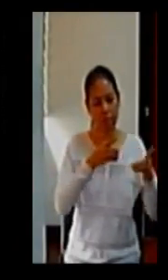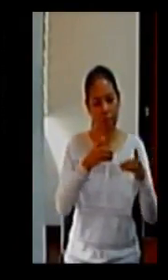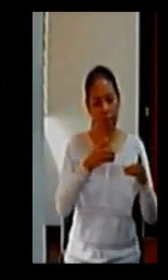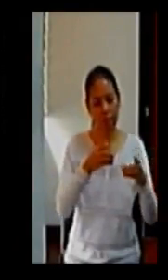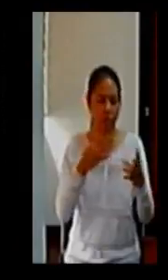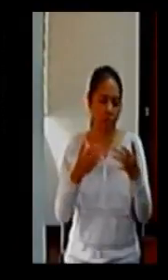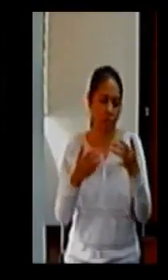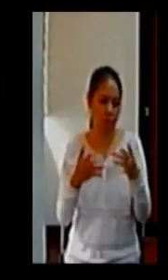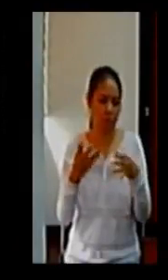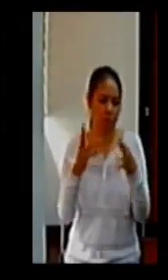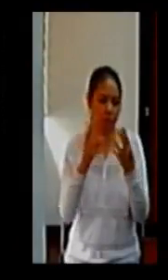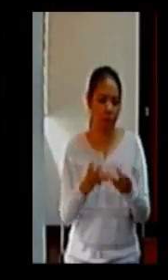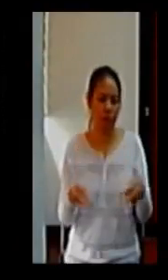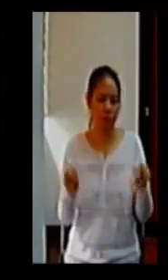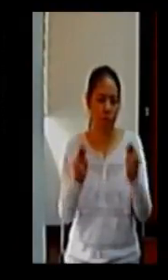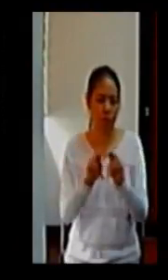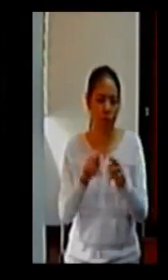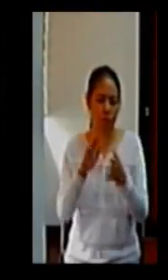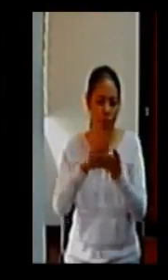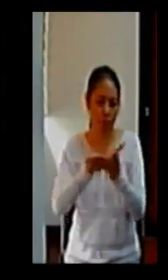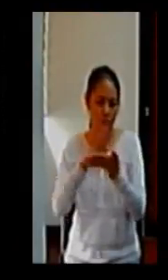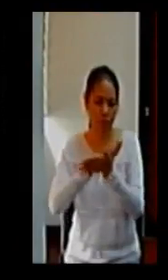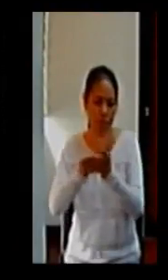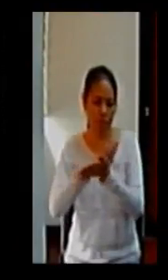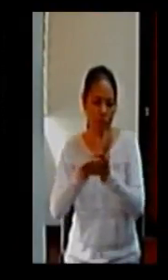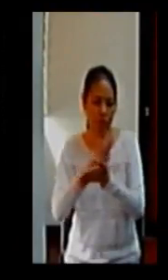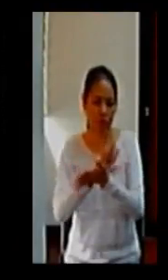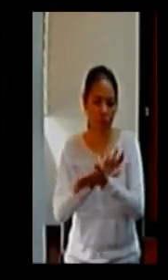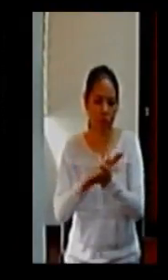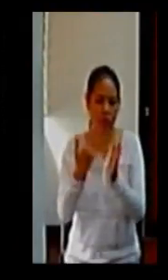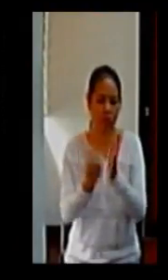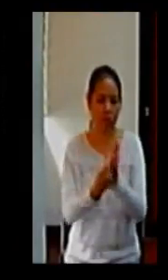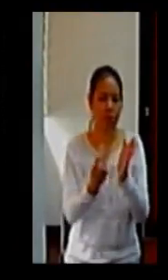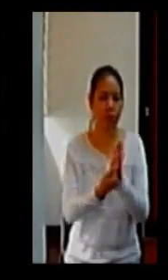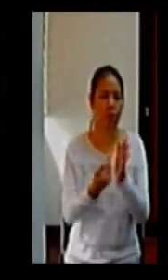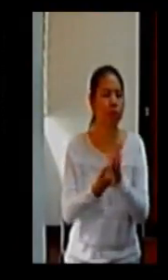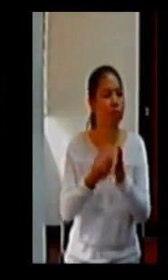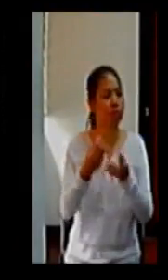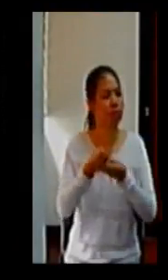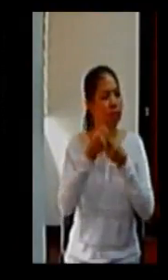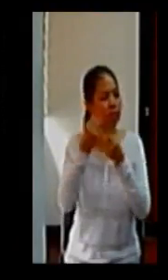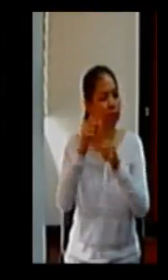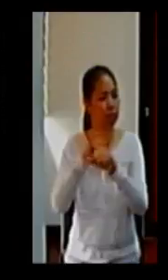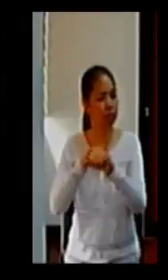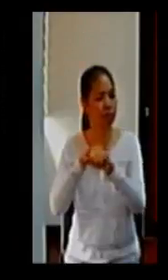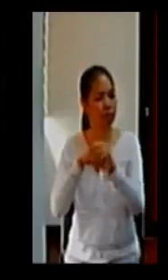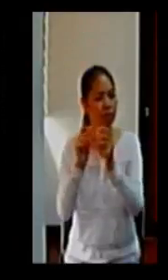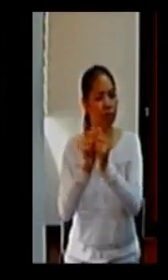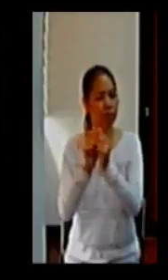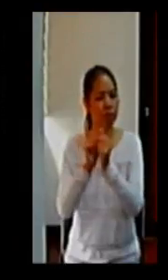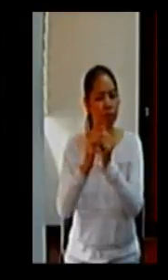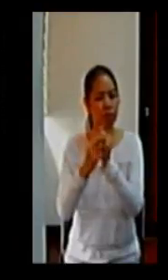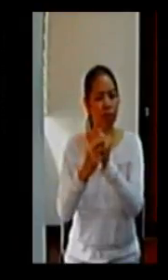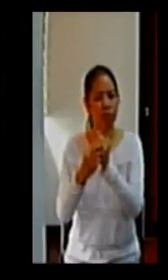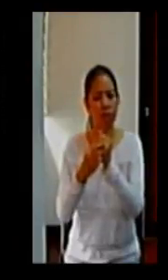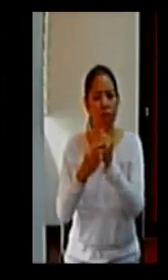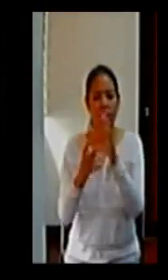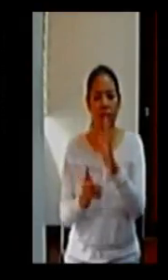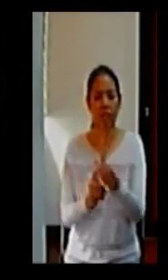position paper or evidence to suggest over time that with the rise in temperature and